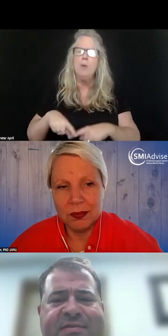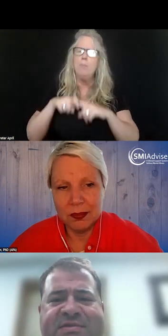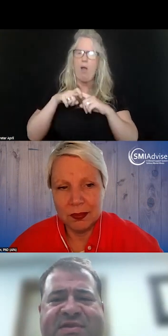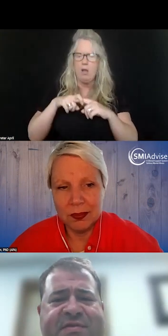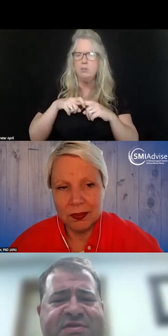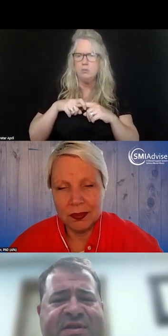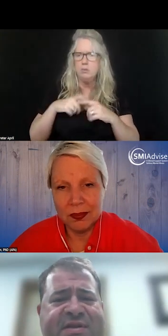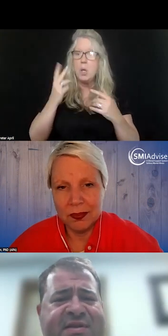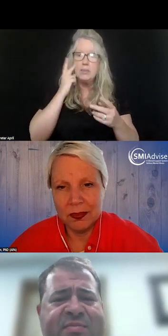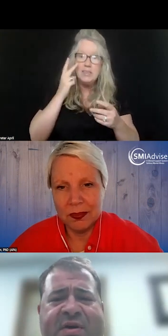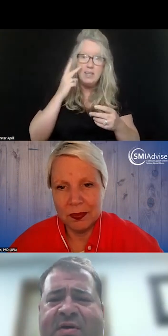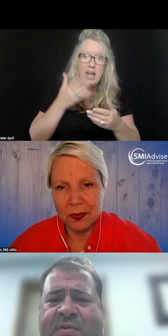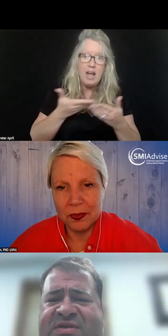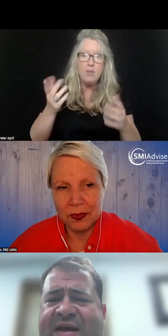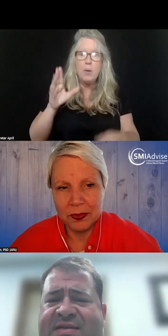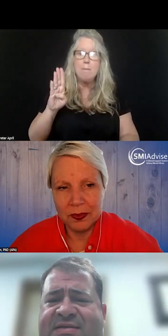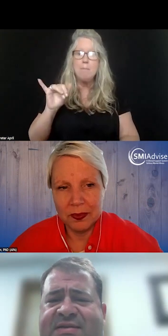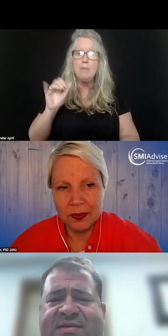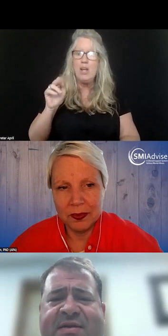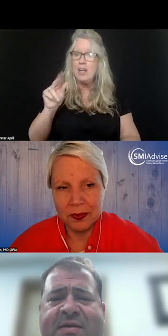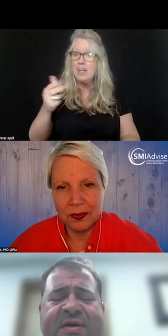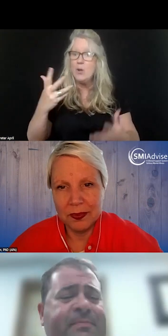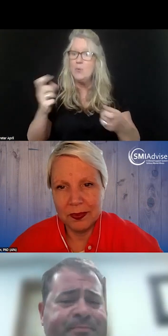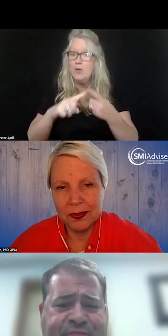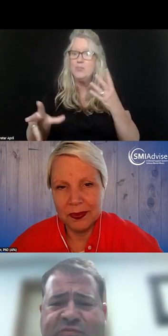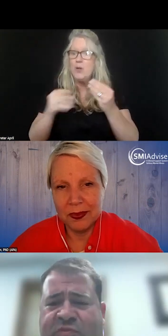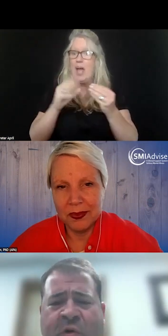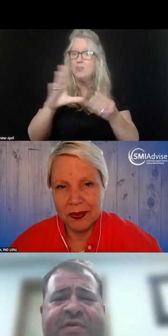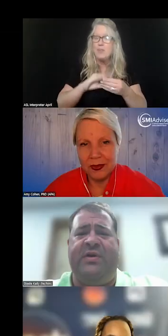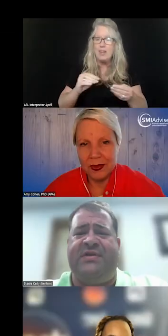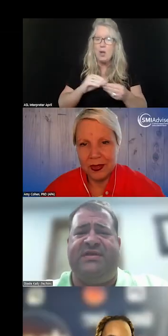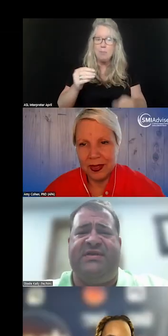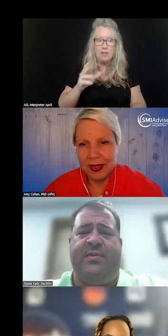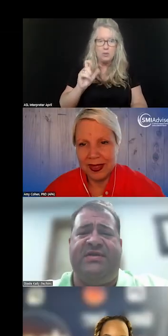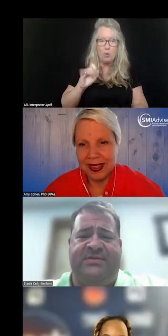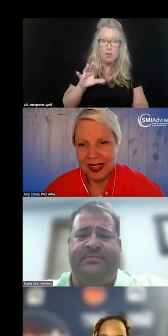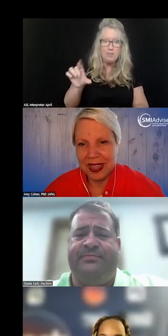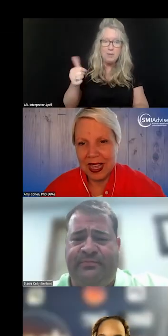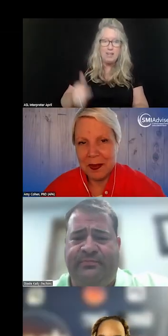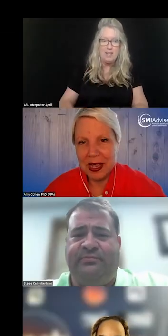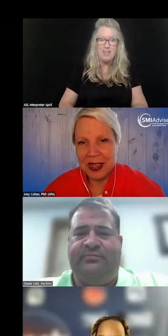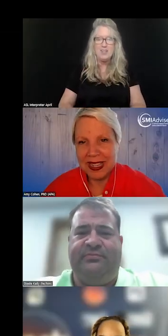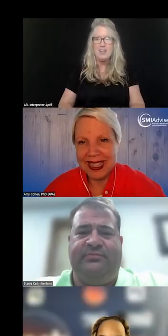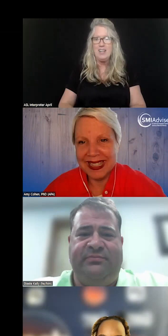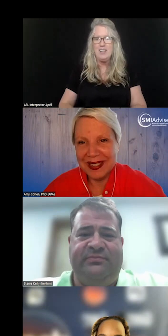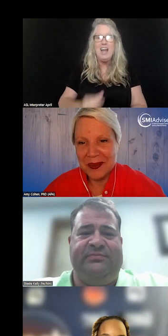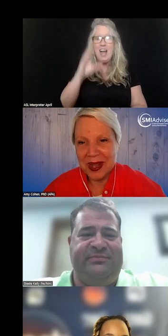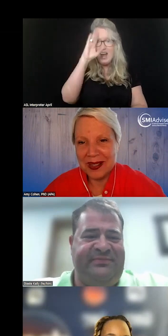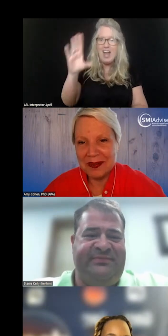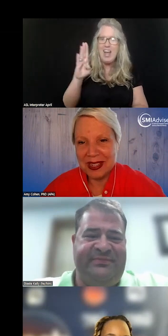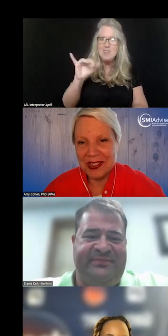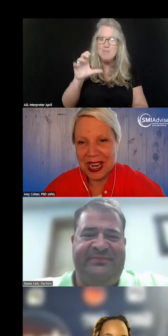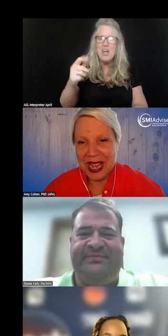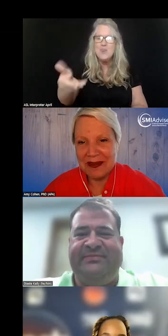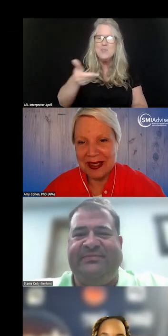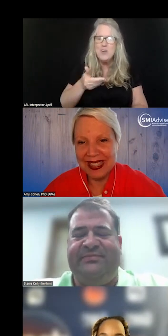I'll see if there's anything that Bianca wants to add to that comment, or if anyone else has any comments. Hi, Bianca.